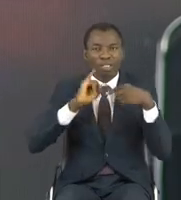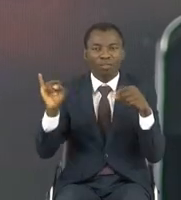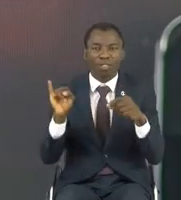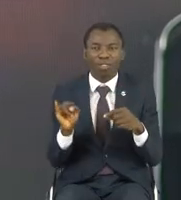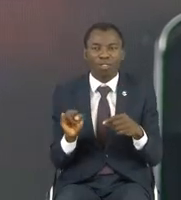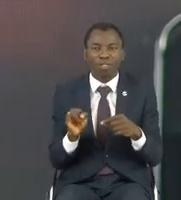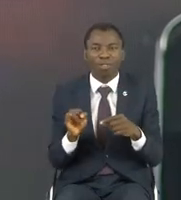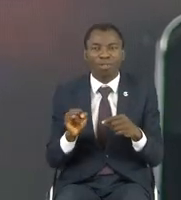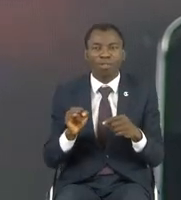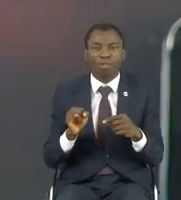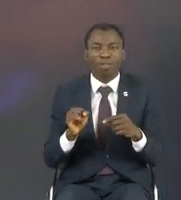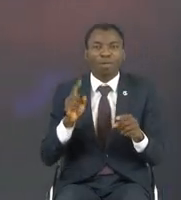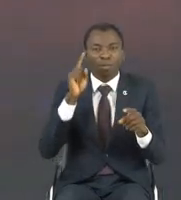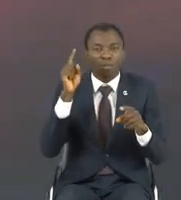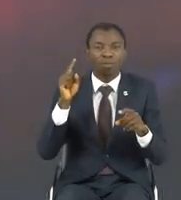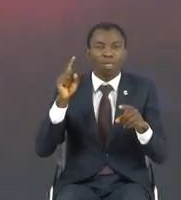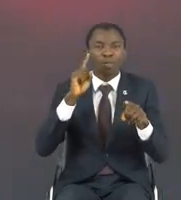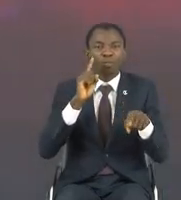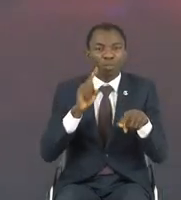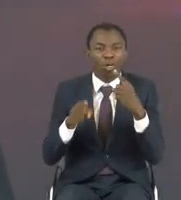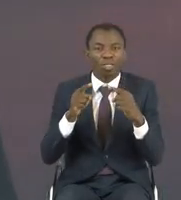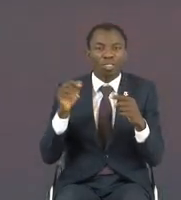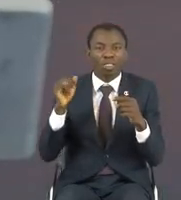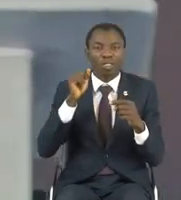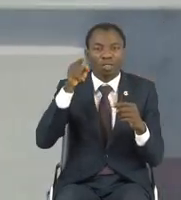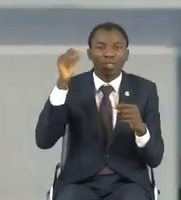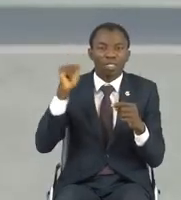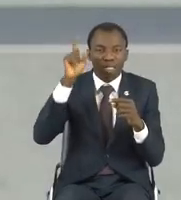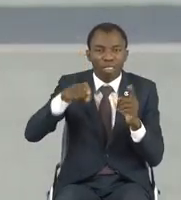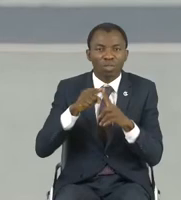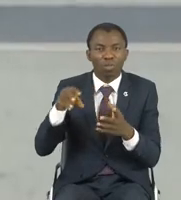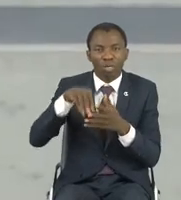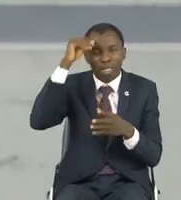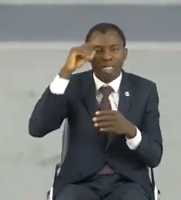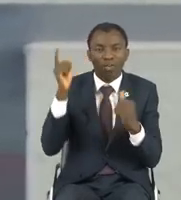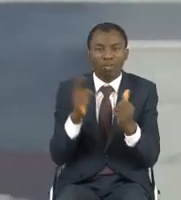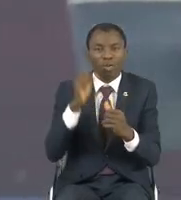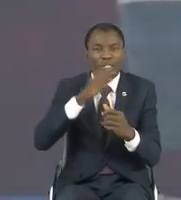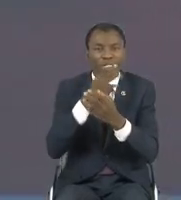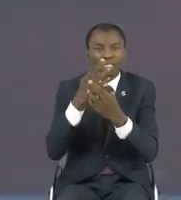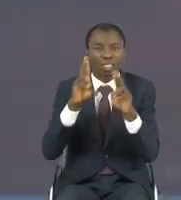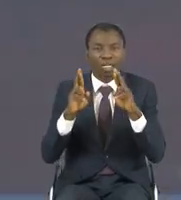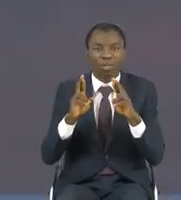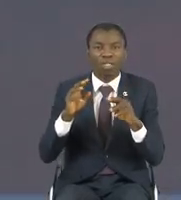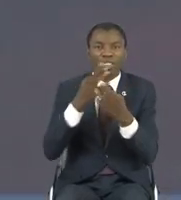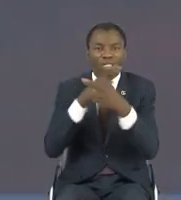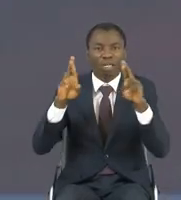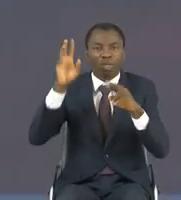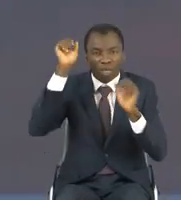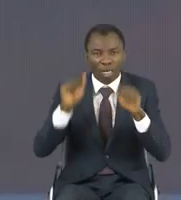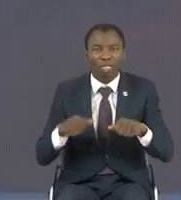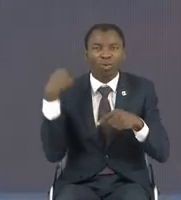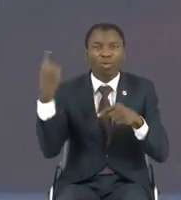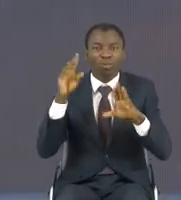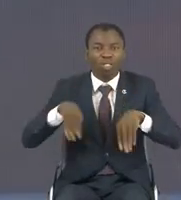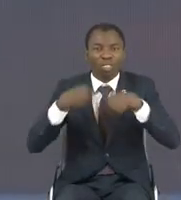first the gospel, the glad news, the redemption. can only be given